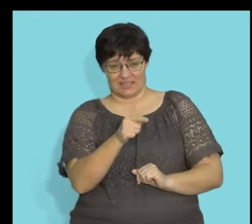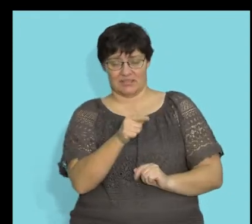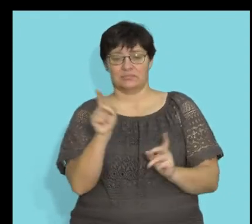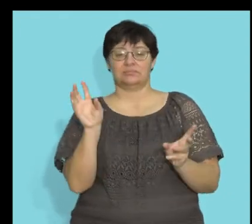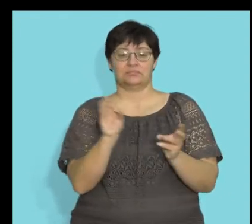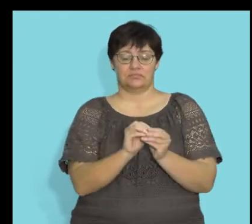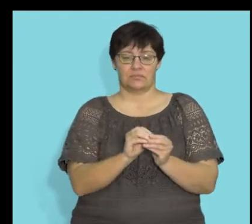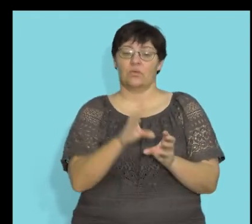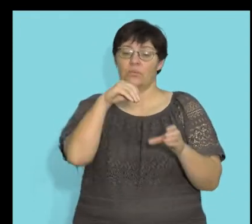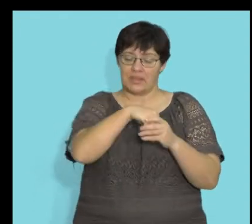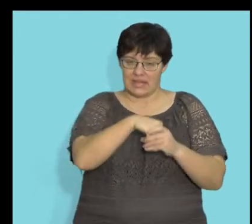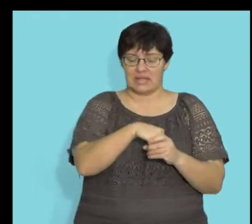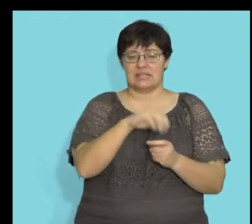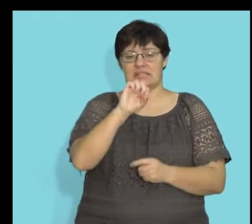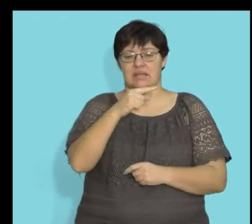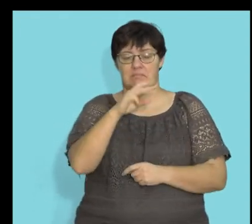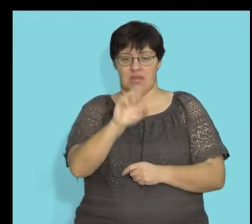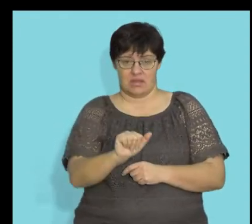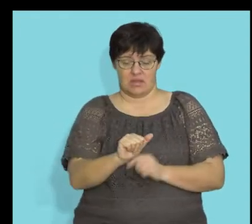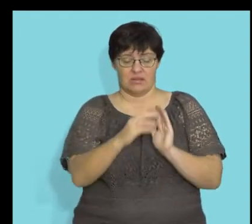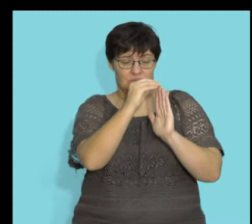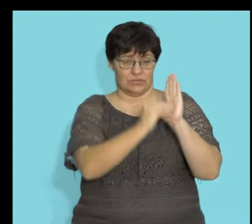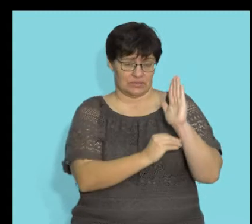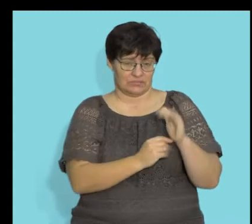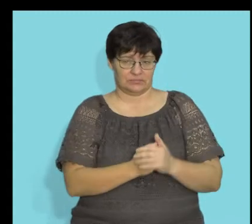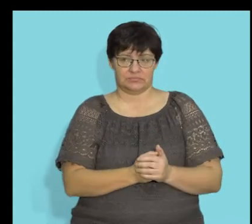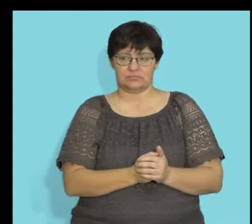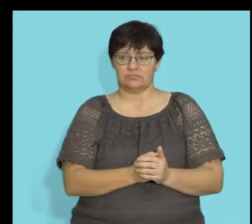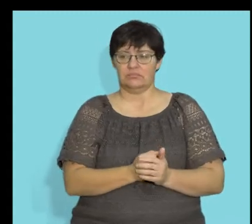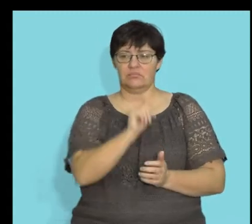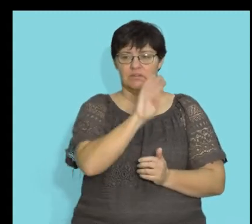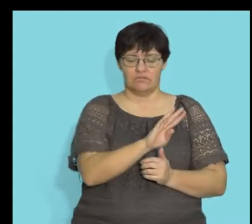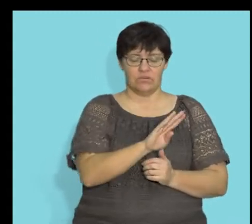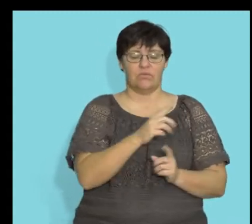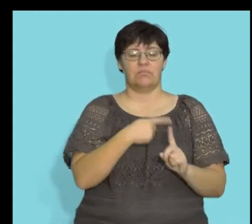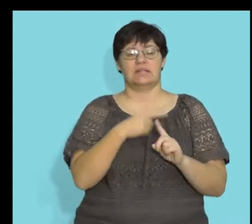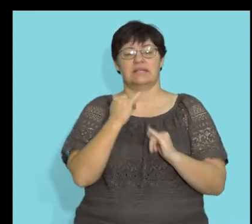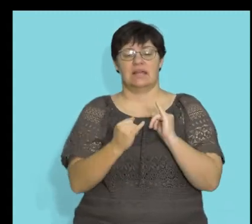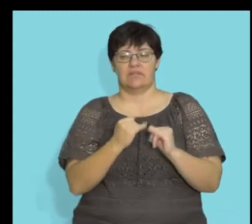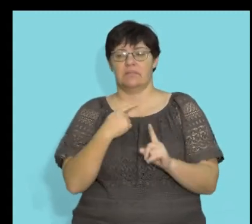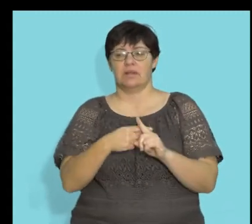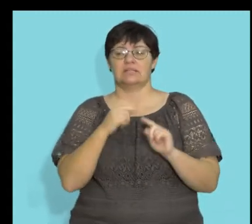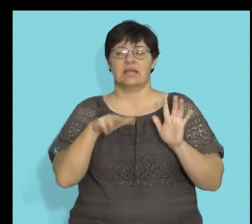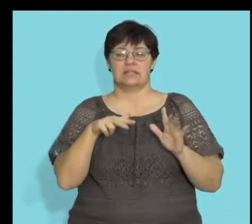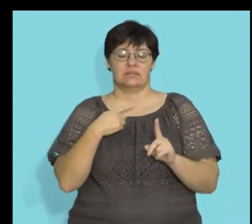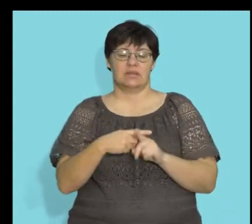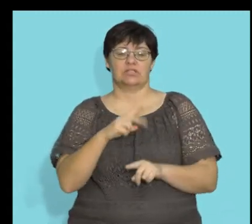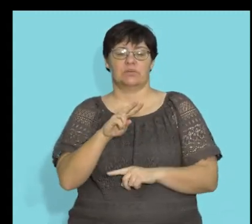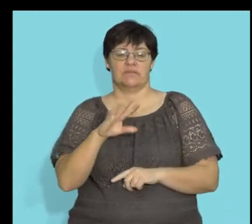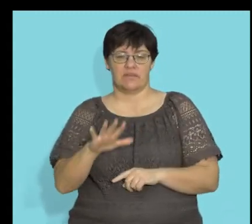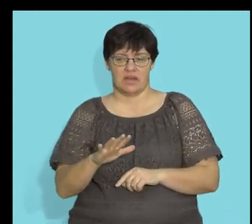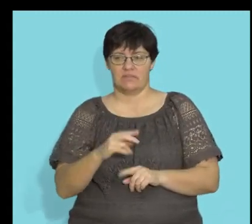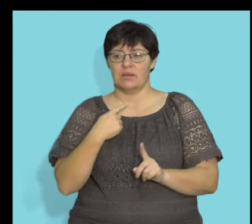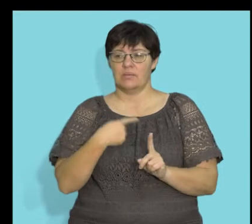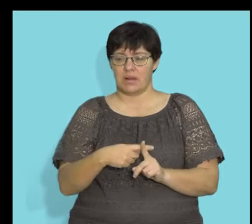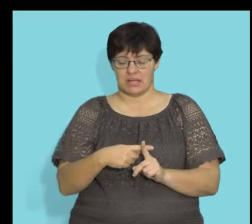sum in sigma notation. So the series goes 4 plus 11 plus 18